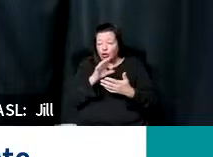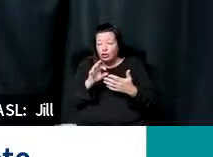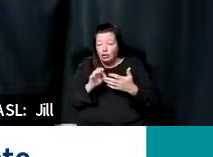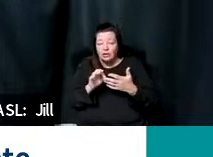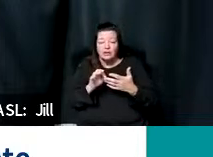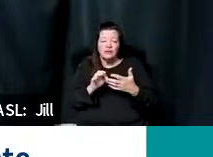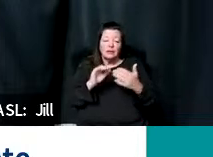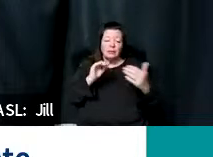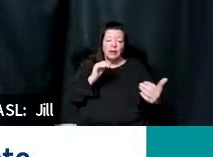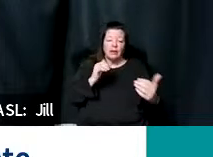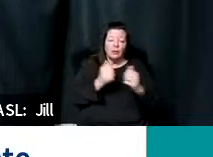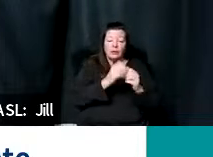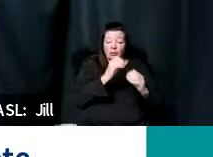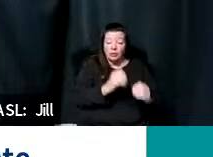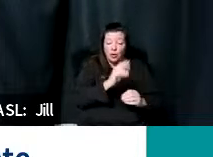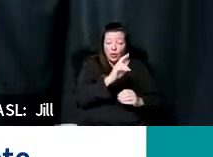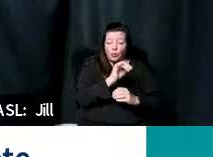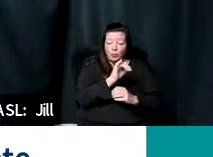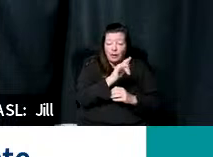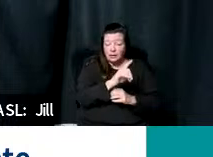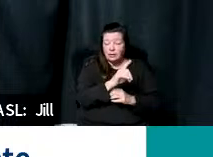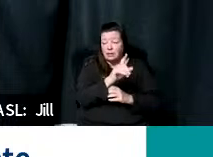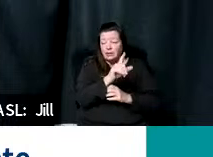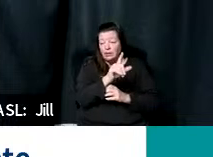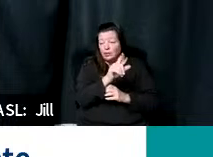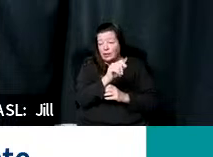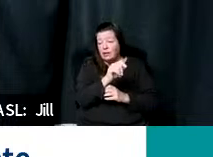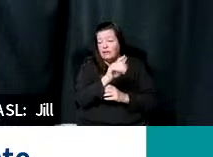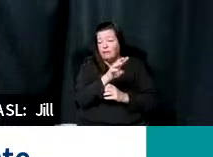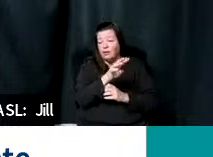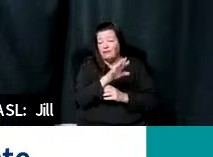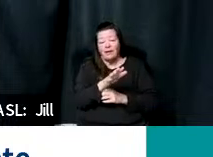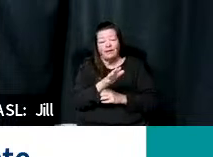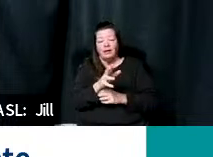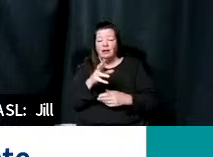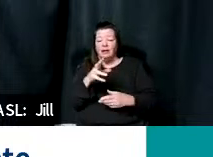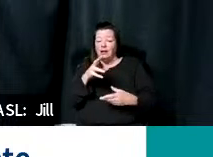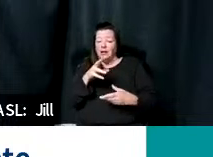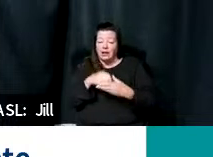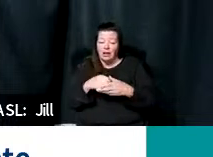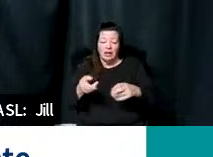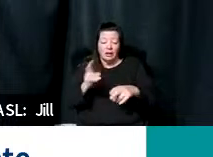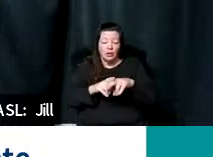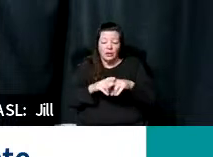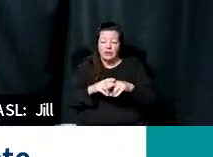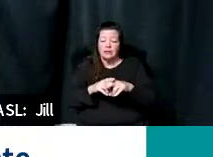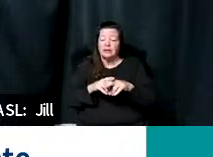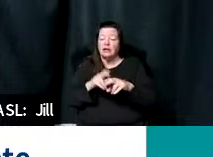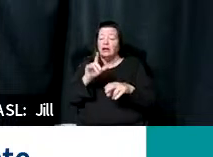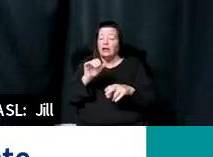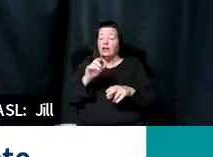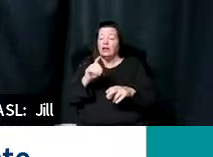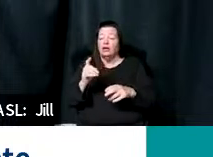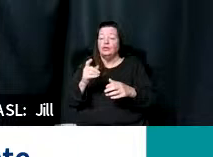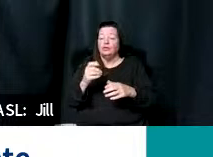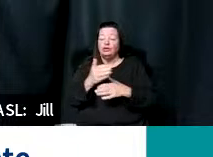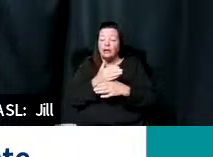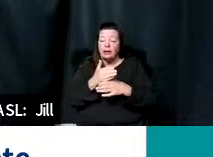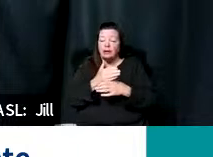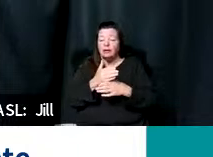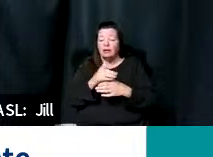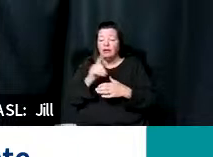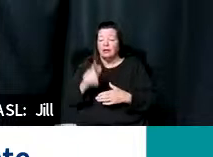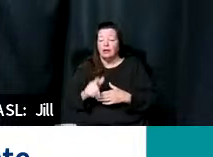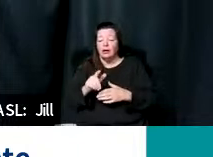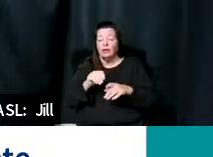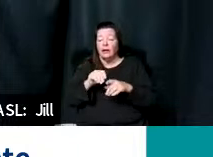build 2045 that defines increased mode share using low and zero emission modes,